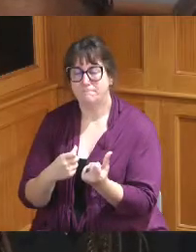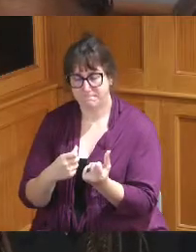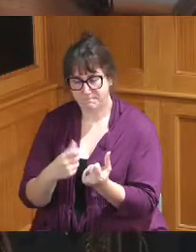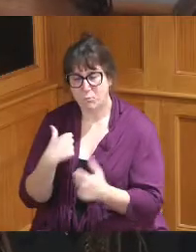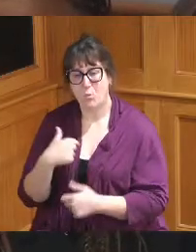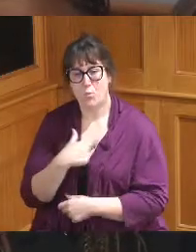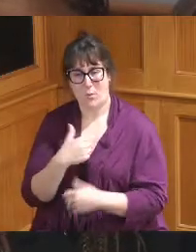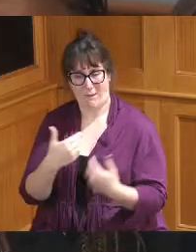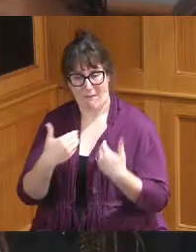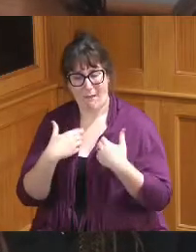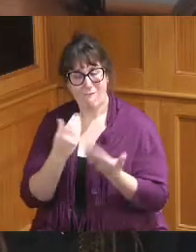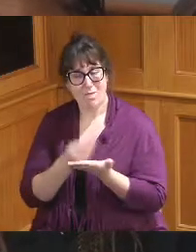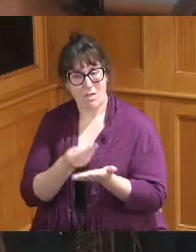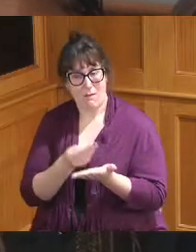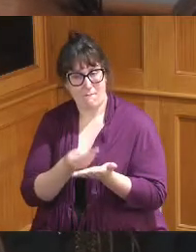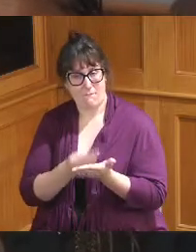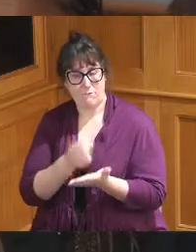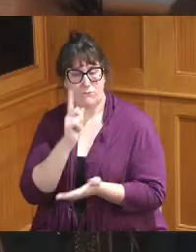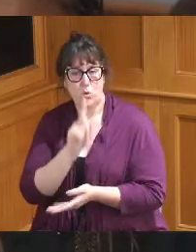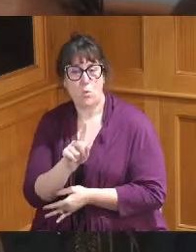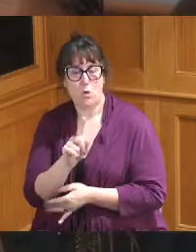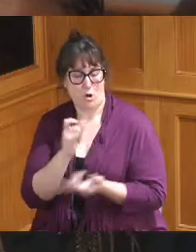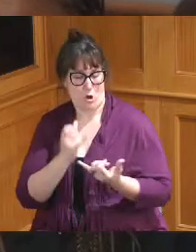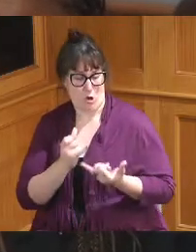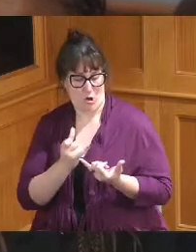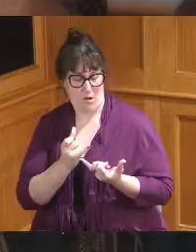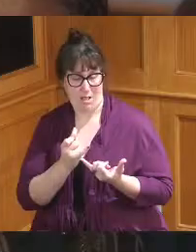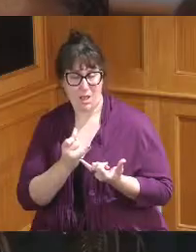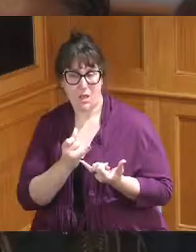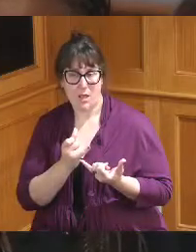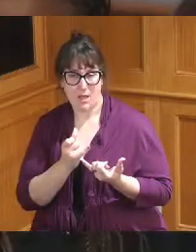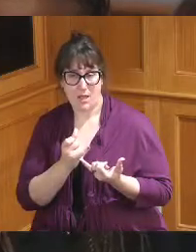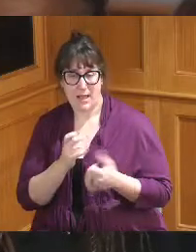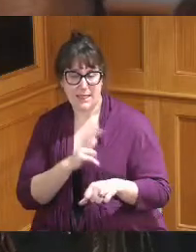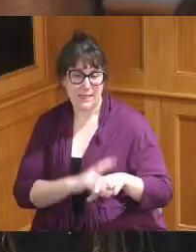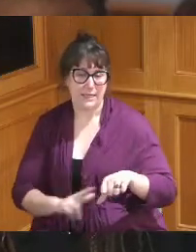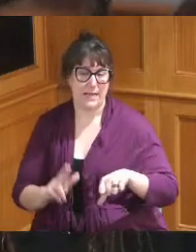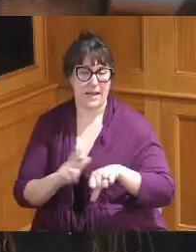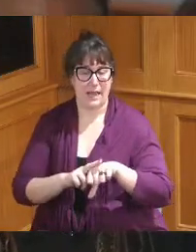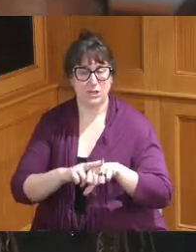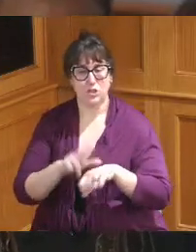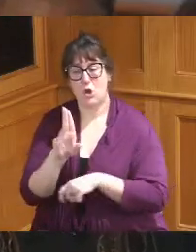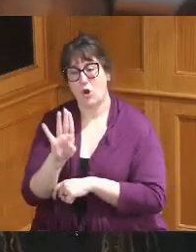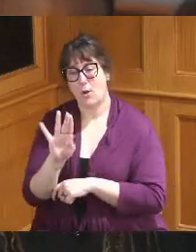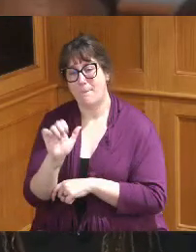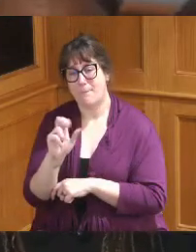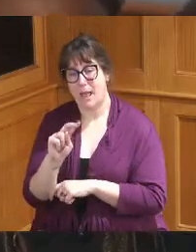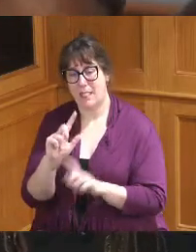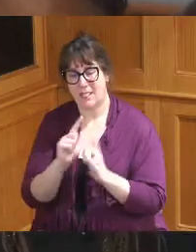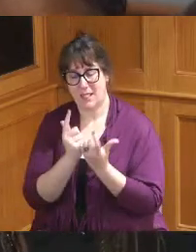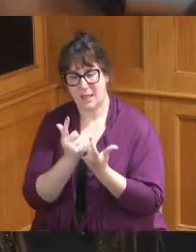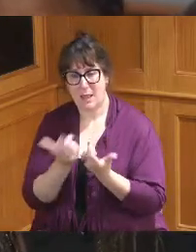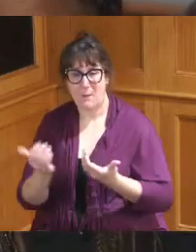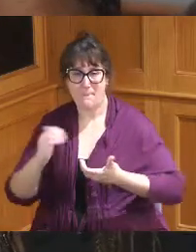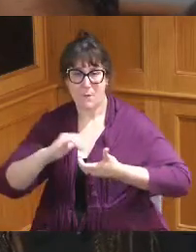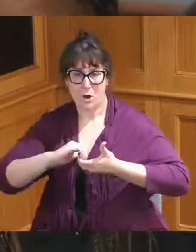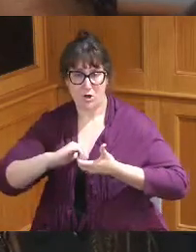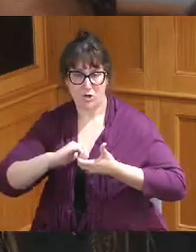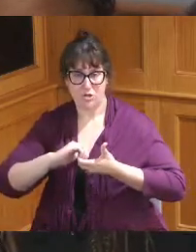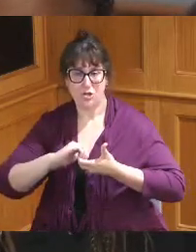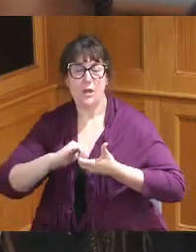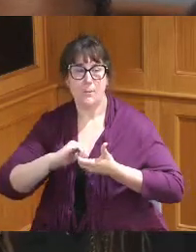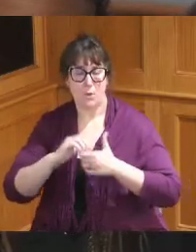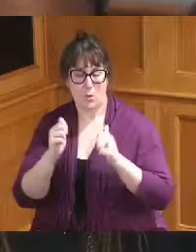have funding sources currently from the National Urban League, who is in partnership, in a